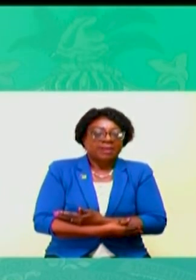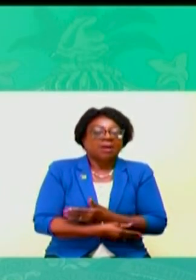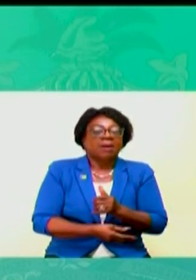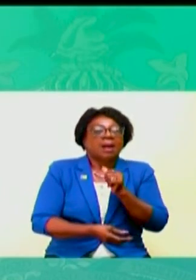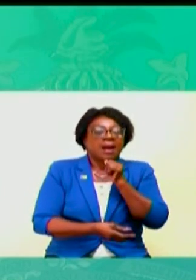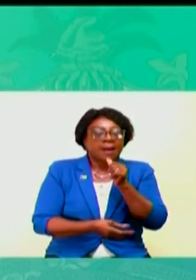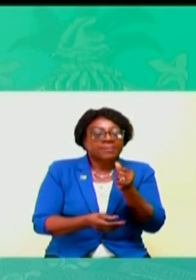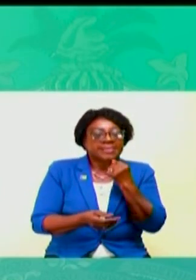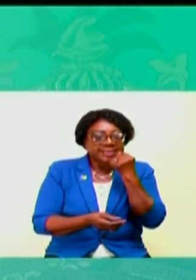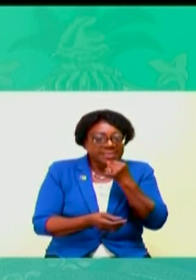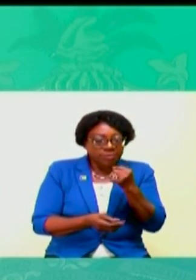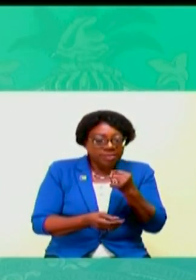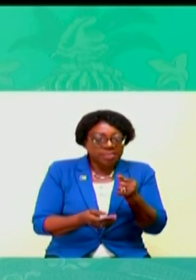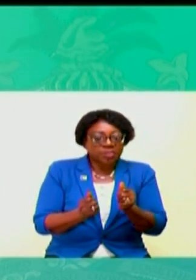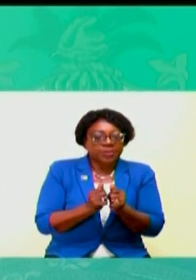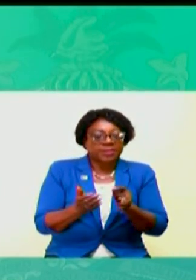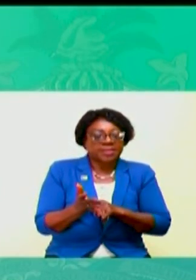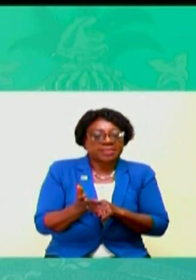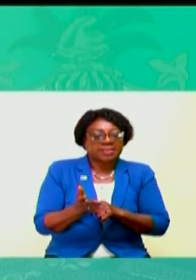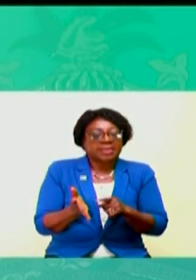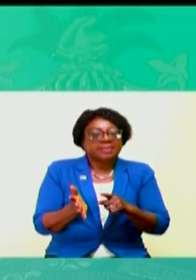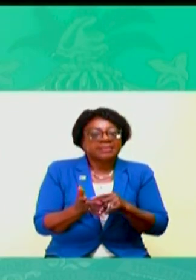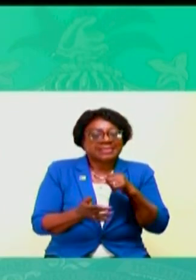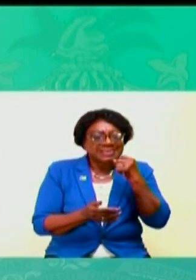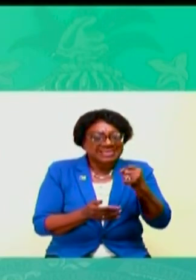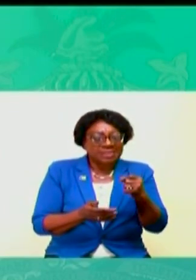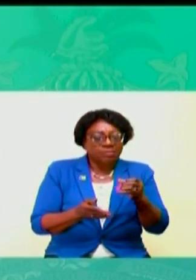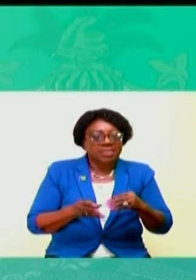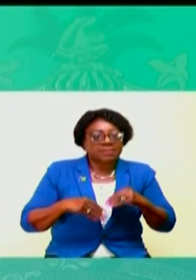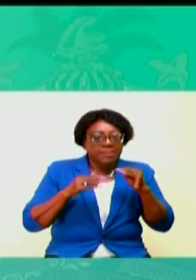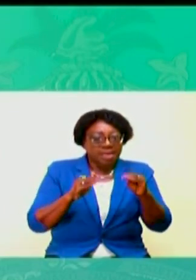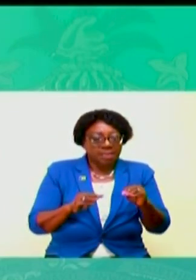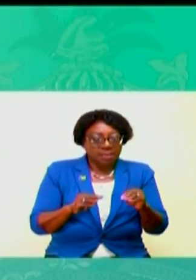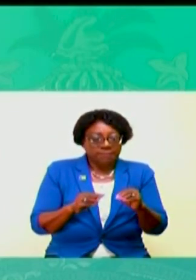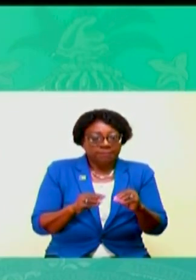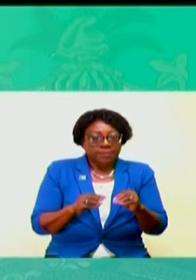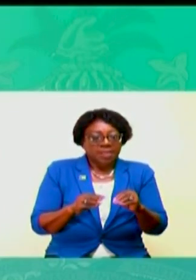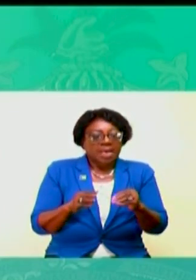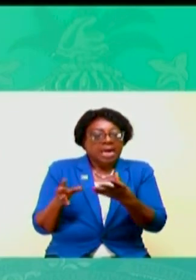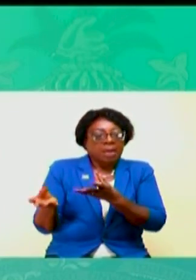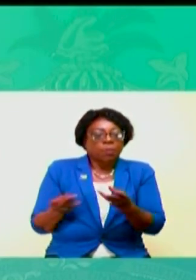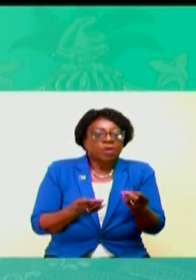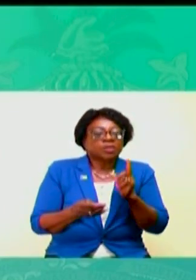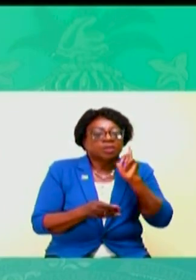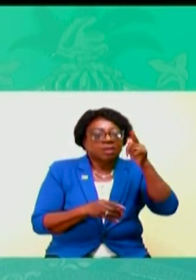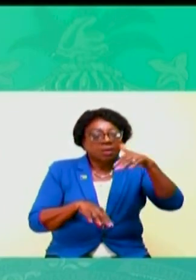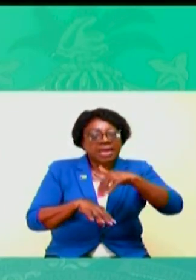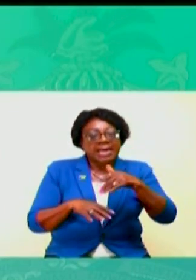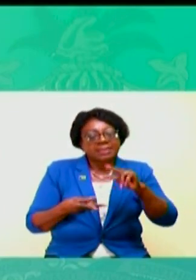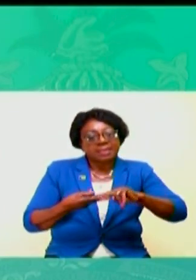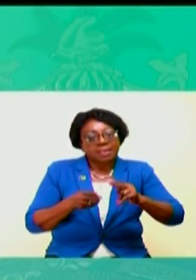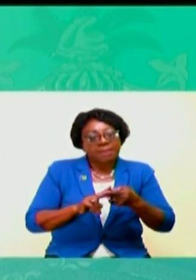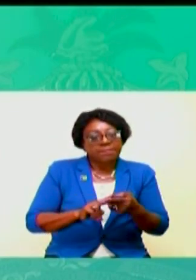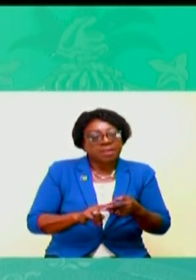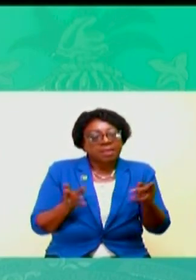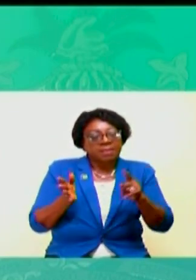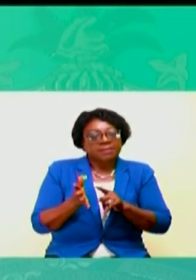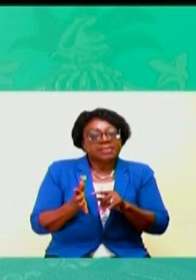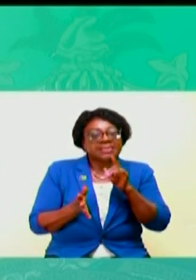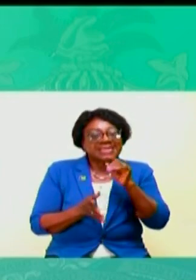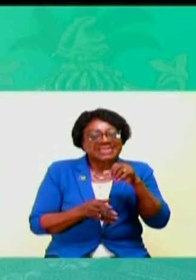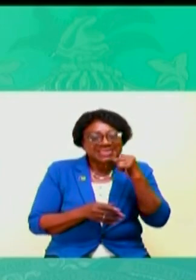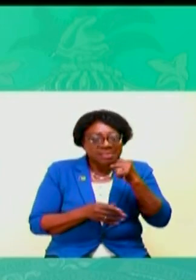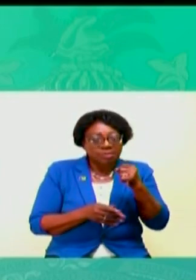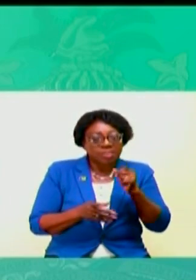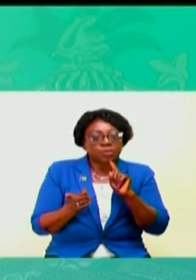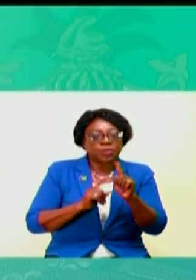Yeah, I'm serious. This is a serious matter. Because I want you all to look at the numbers. This thing's serious. We talking numbers